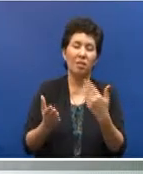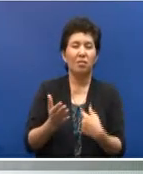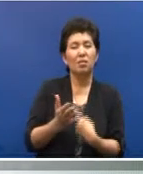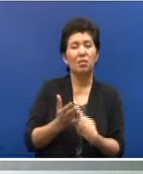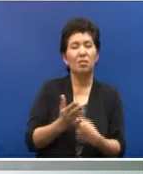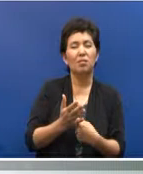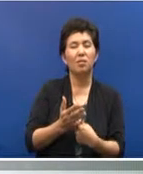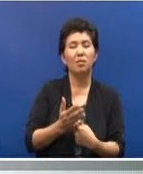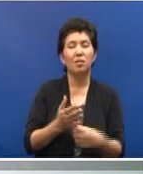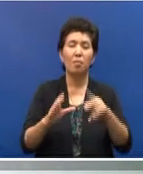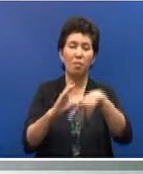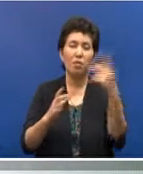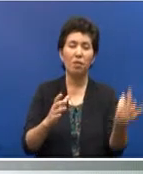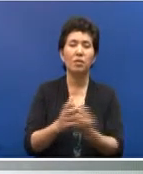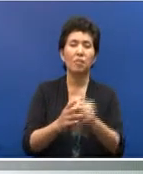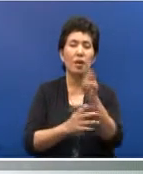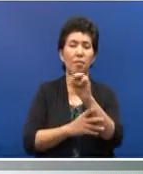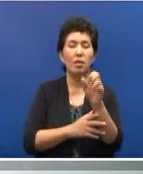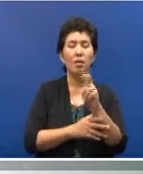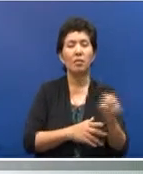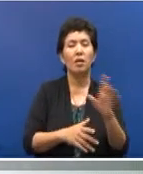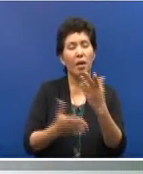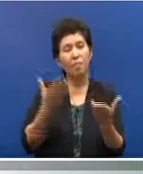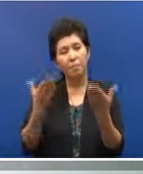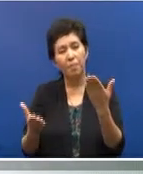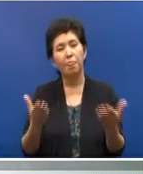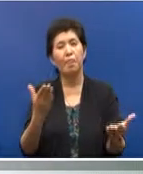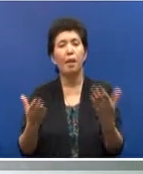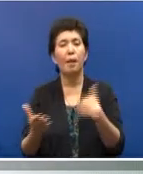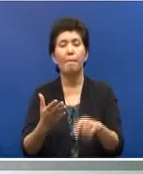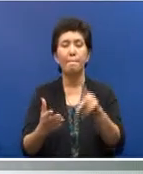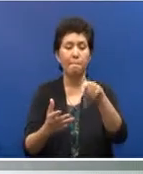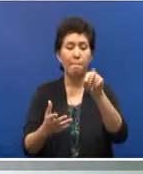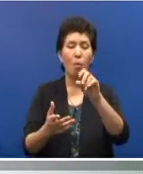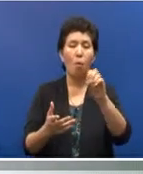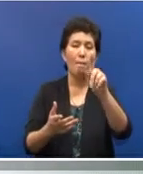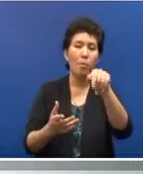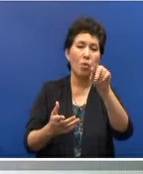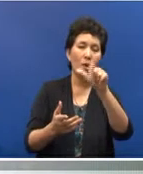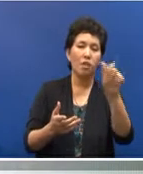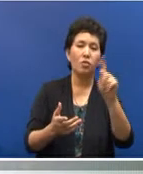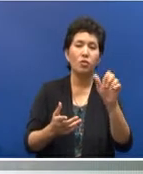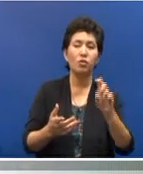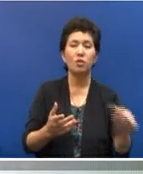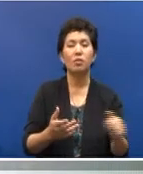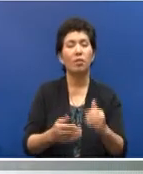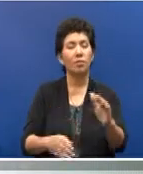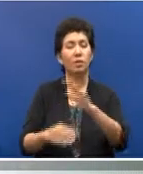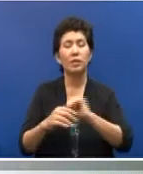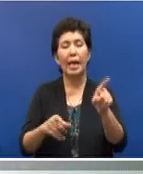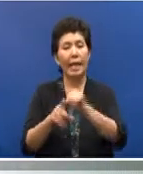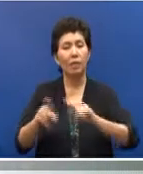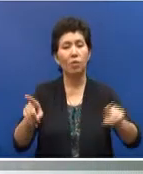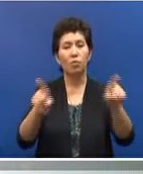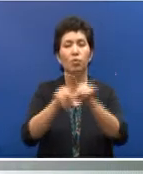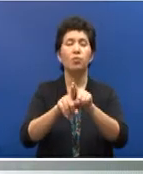legal protections of minorities, and then it might be through population transfer, continued subjugations, and also